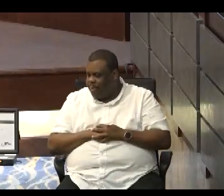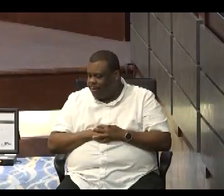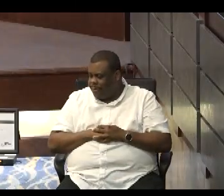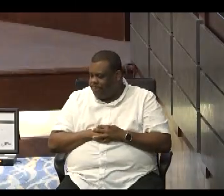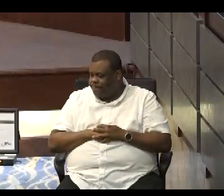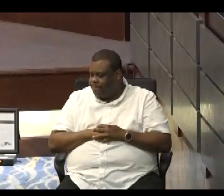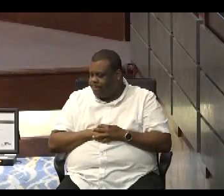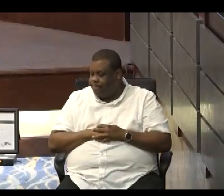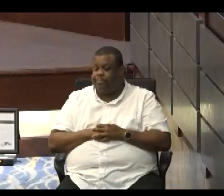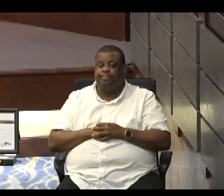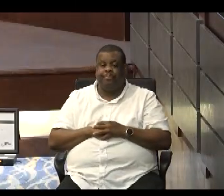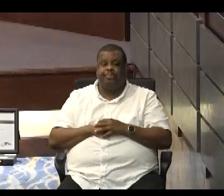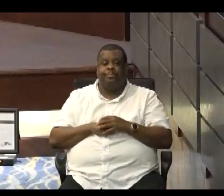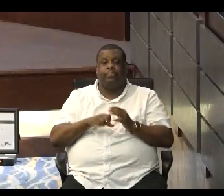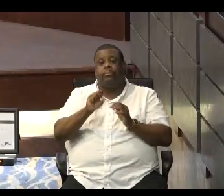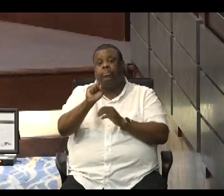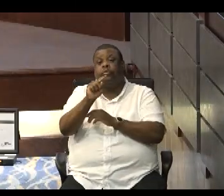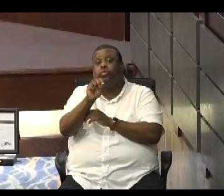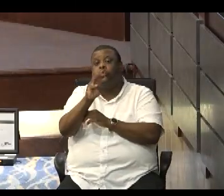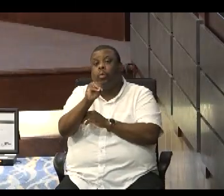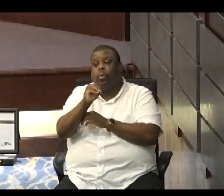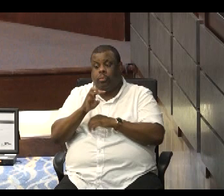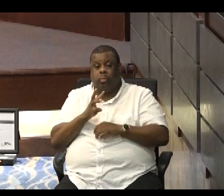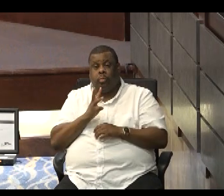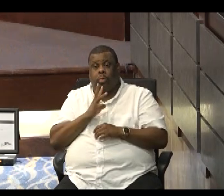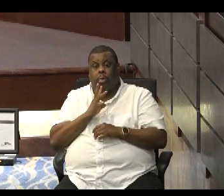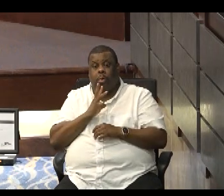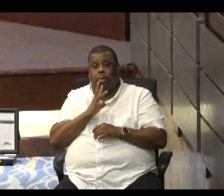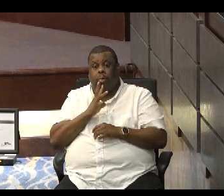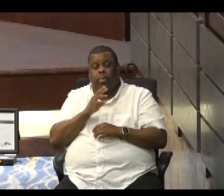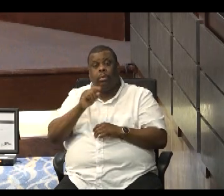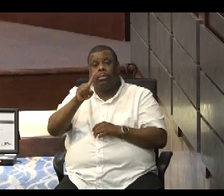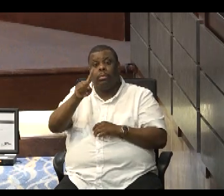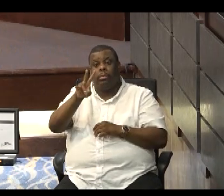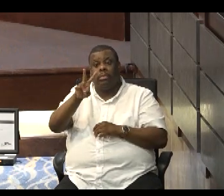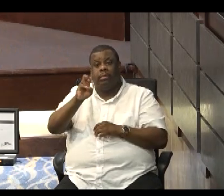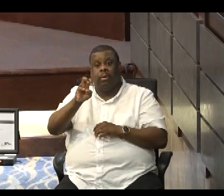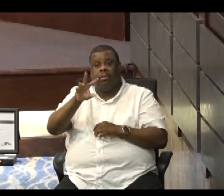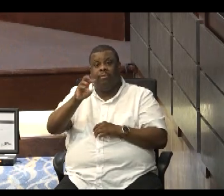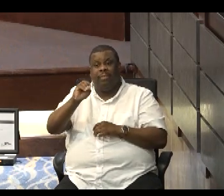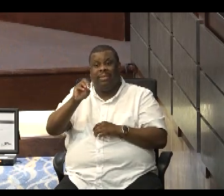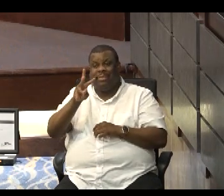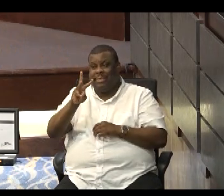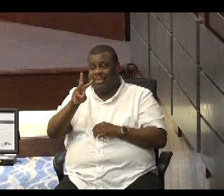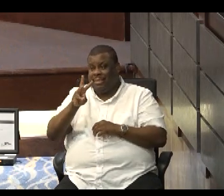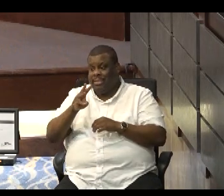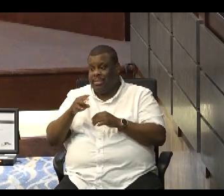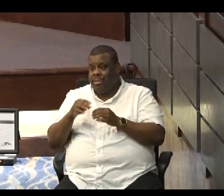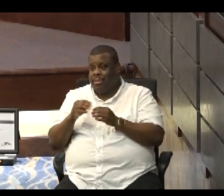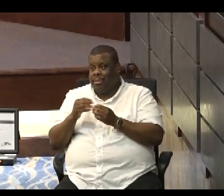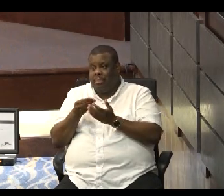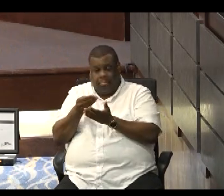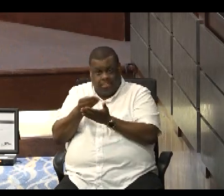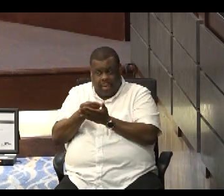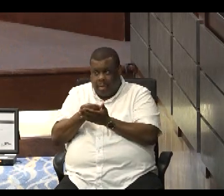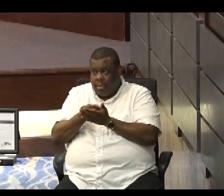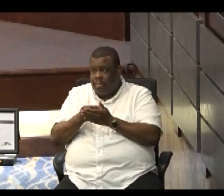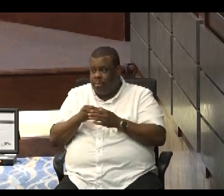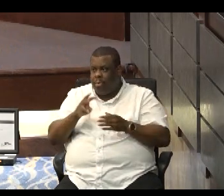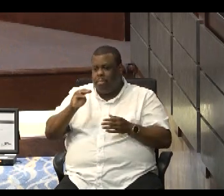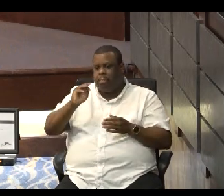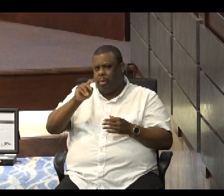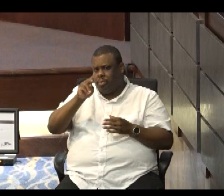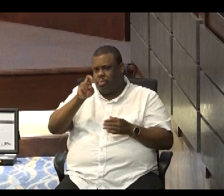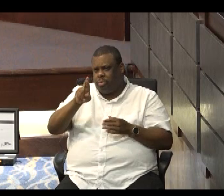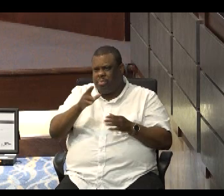Our stormwater assets, you may remember, was about $766 million when we put together the Stormwater Master Plan.